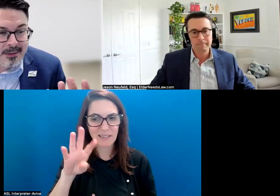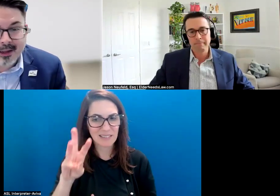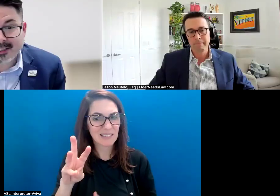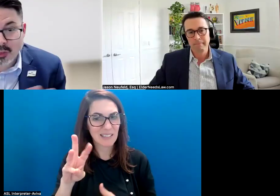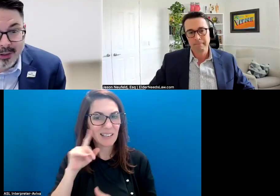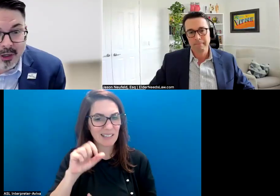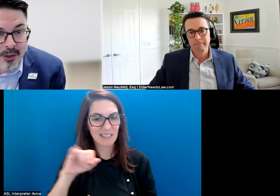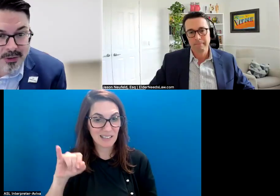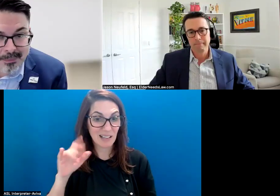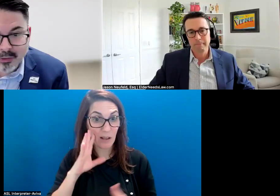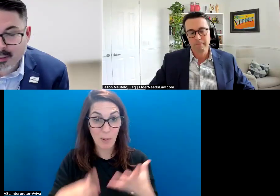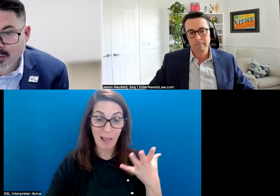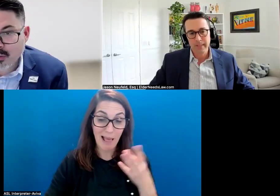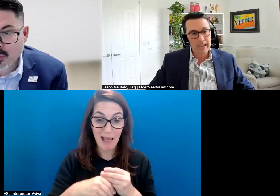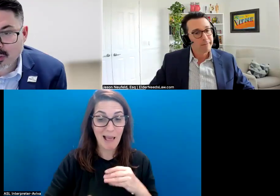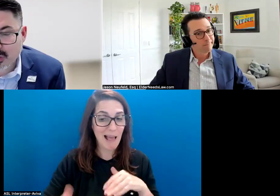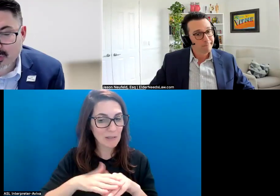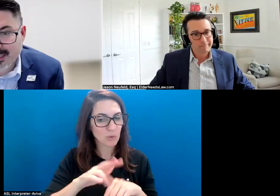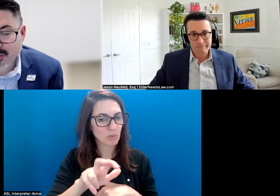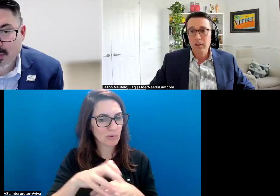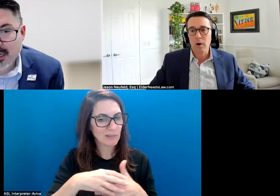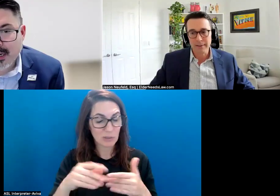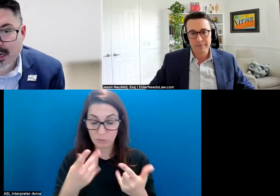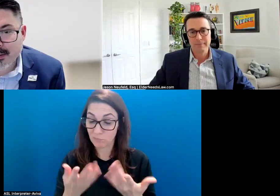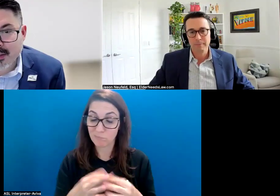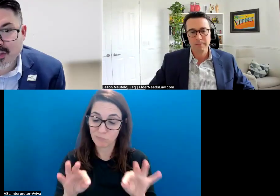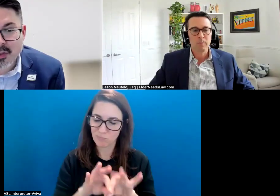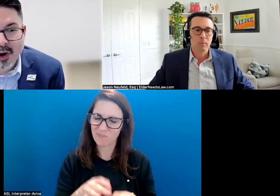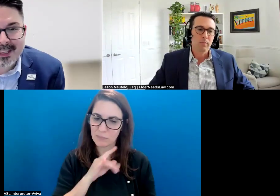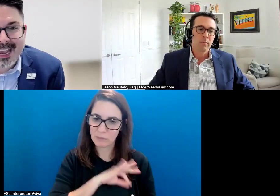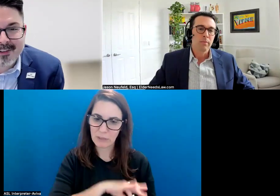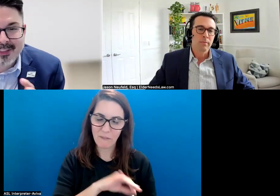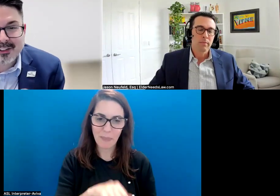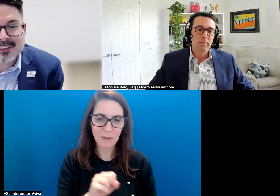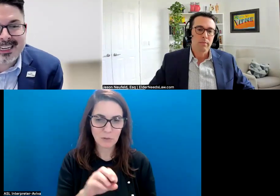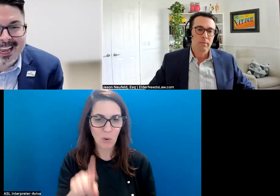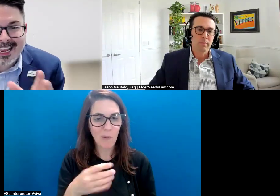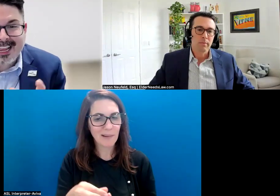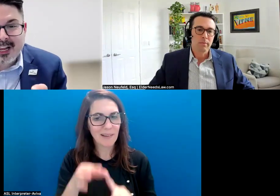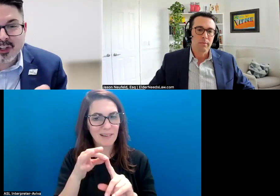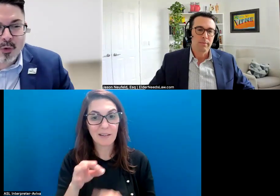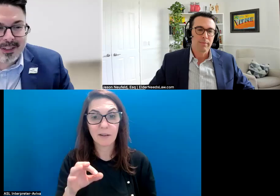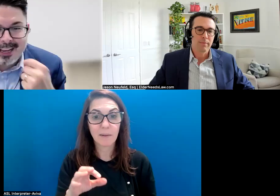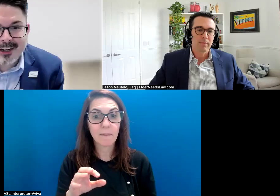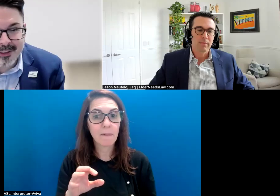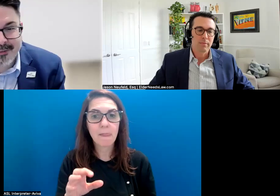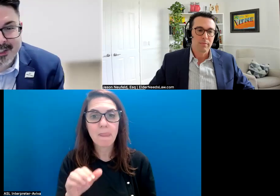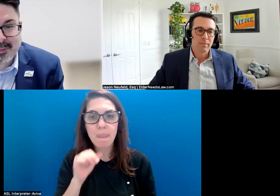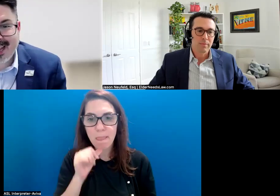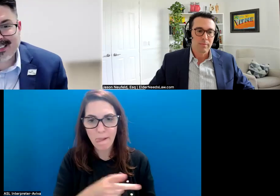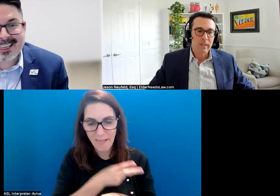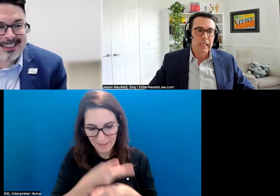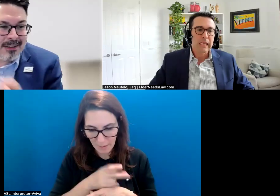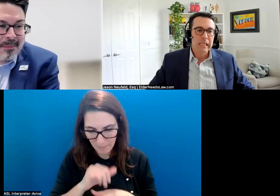Mhm. an extra $300 a month, right? Who Yeah. couldn't use that? So, Correct. the only caveat there is I said, hey, don't retain on the